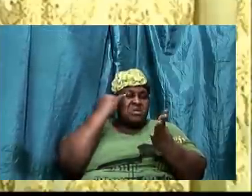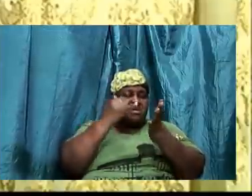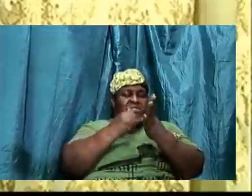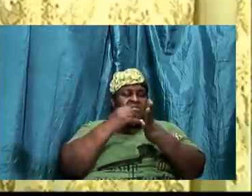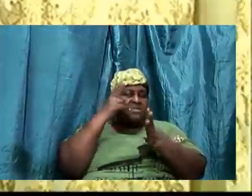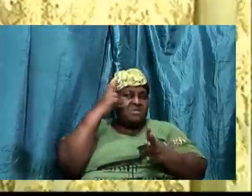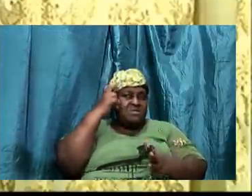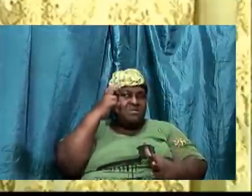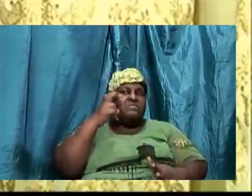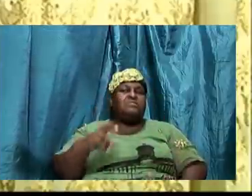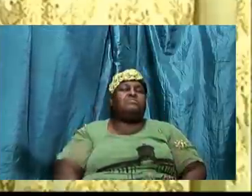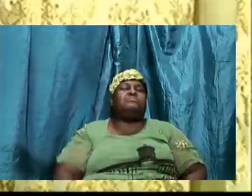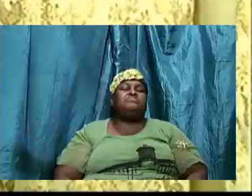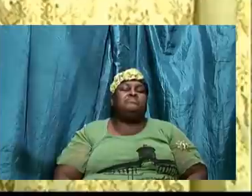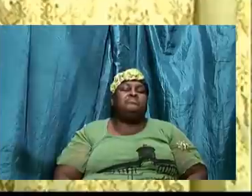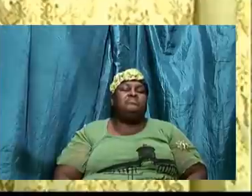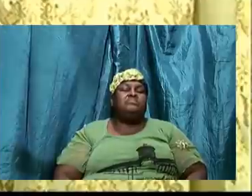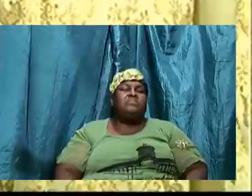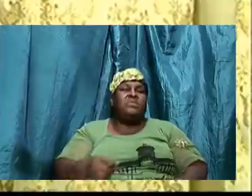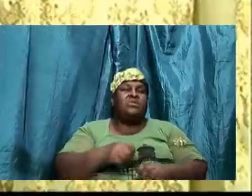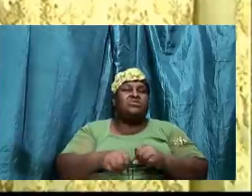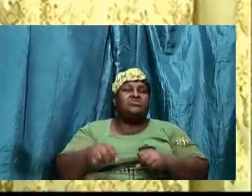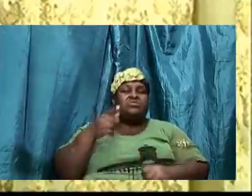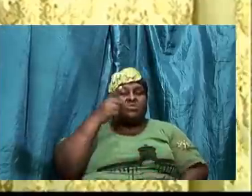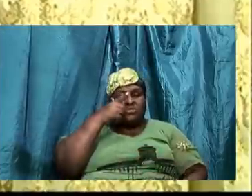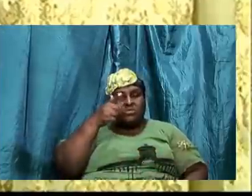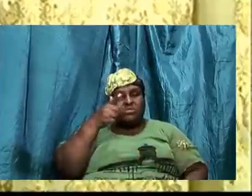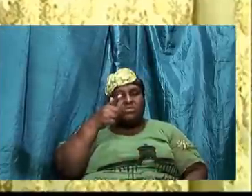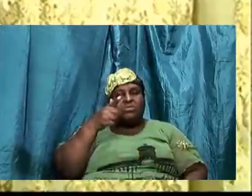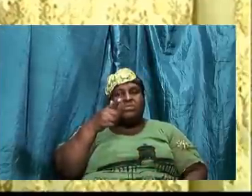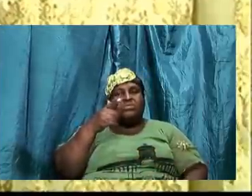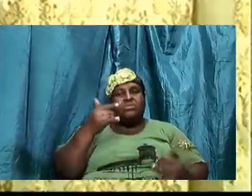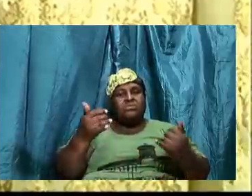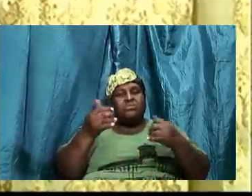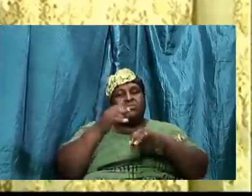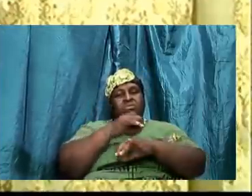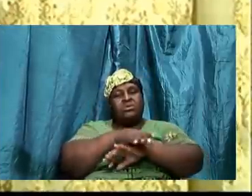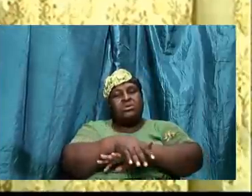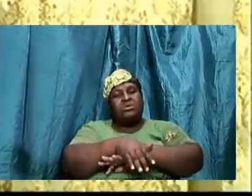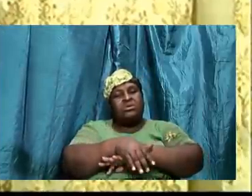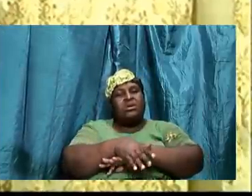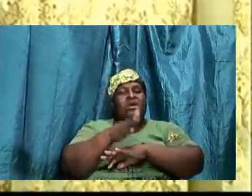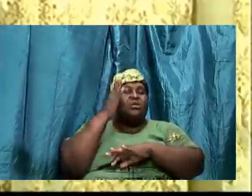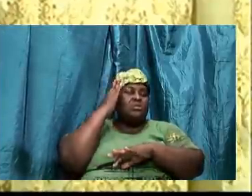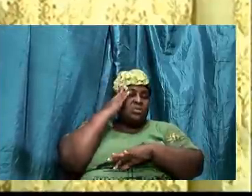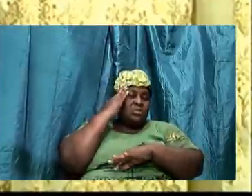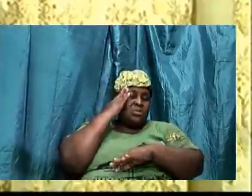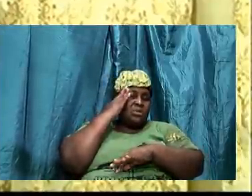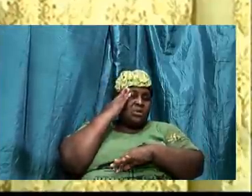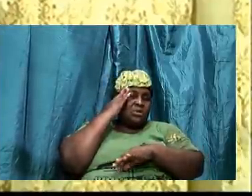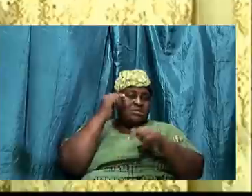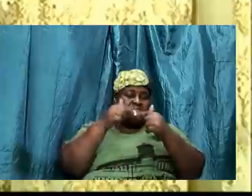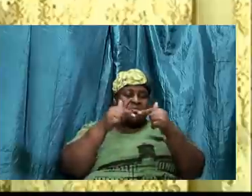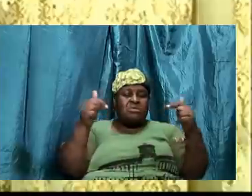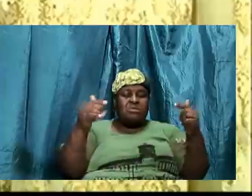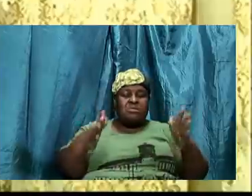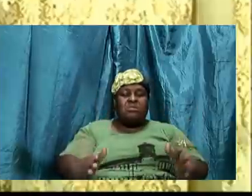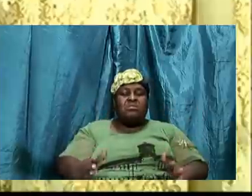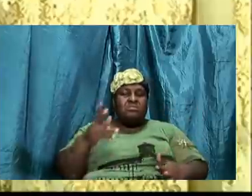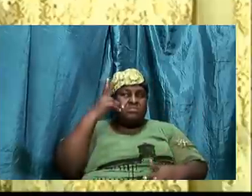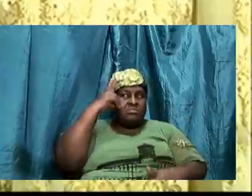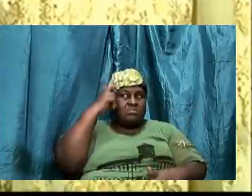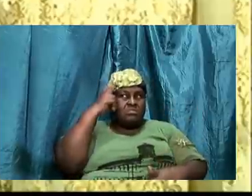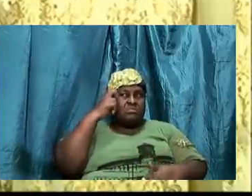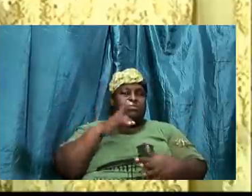enemy. So we want to look tonight at knowing the enemy, knowing